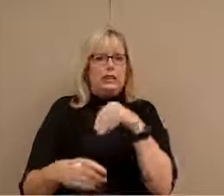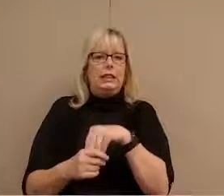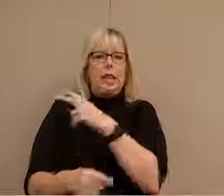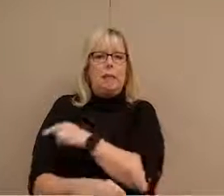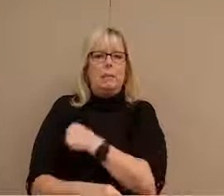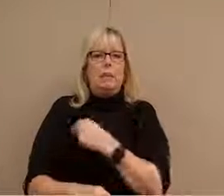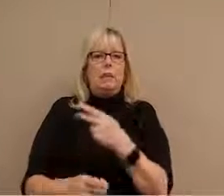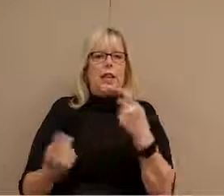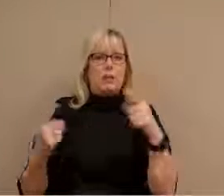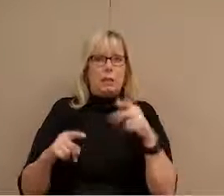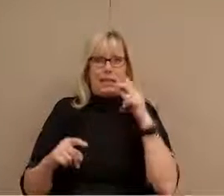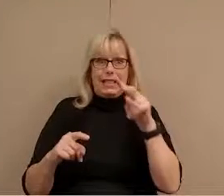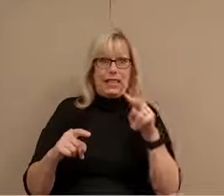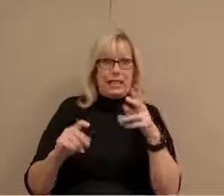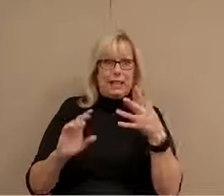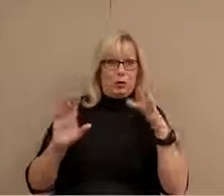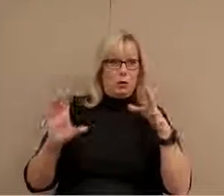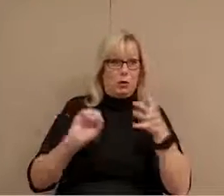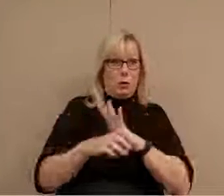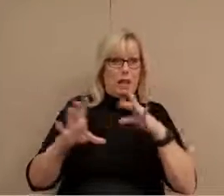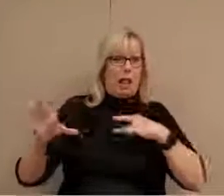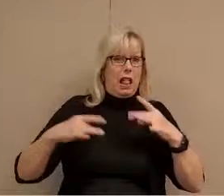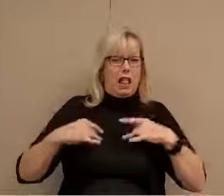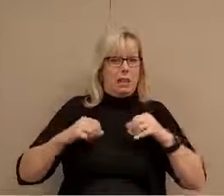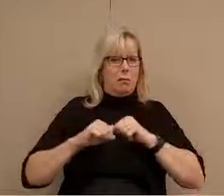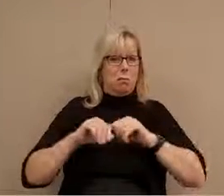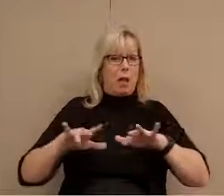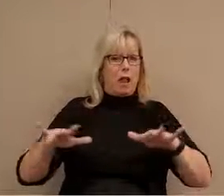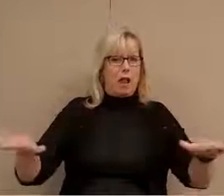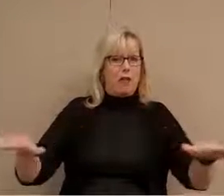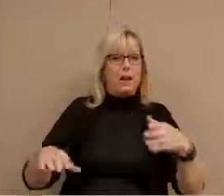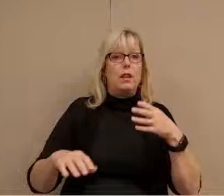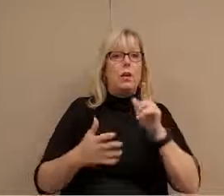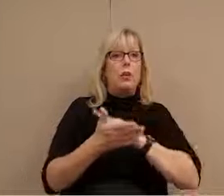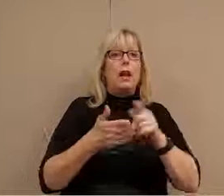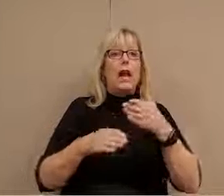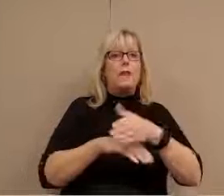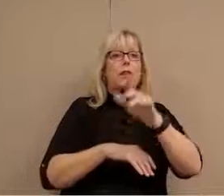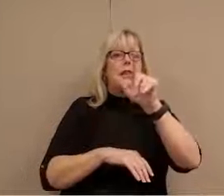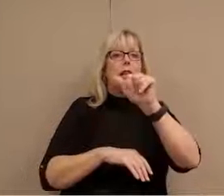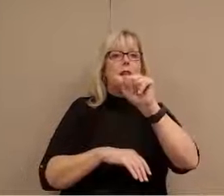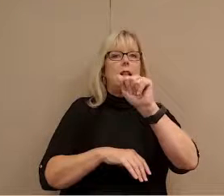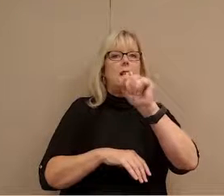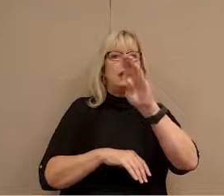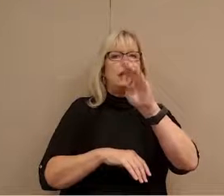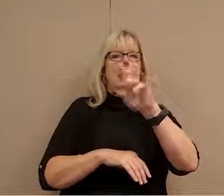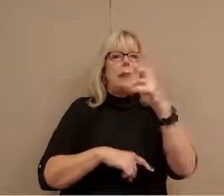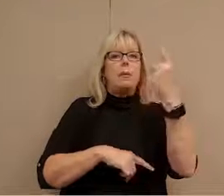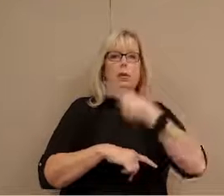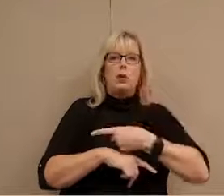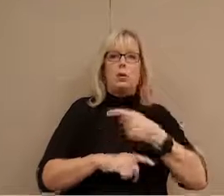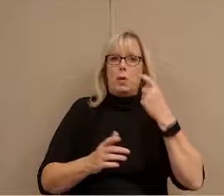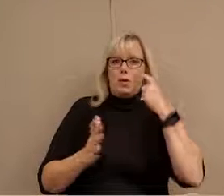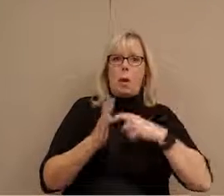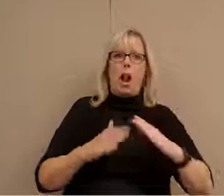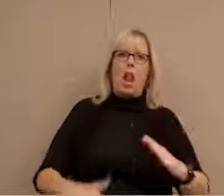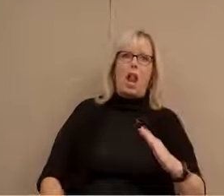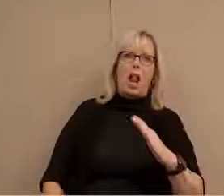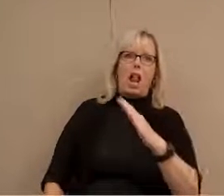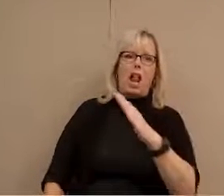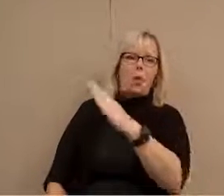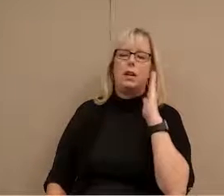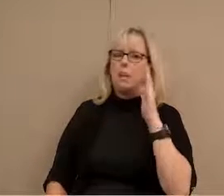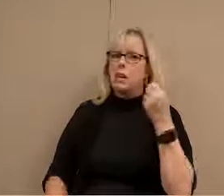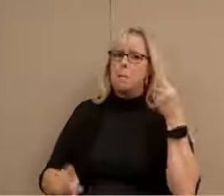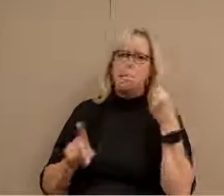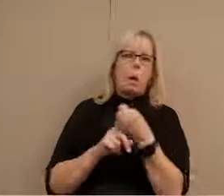Force does these projections out there. And they show by like the week after Labor Day, the curve is going up pretty high, and we could be at our all-time